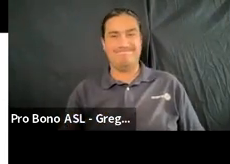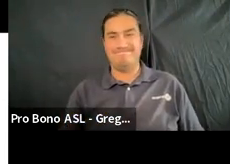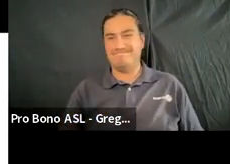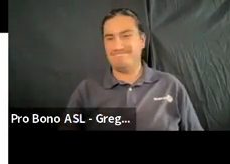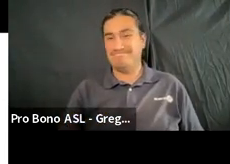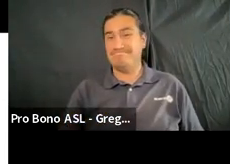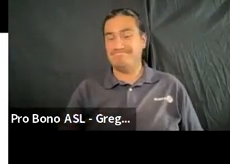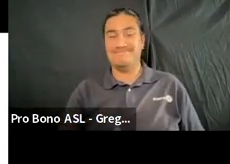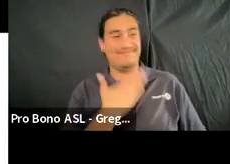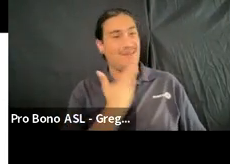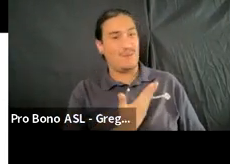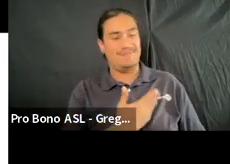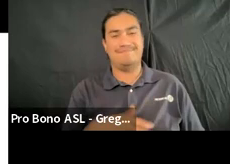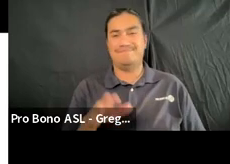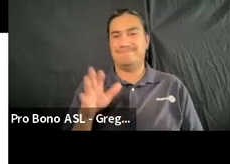Thank you.